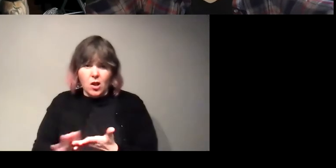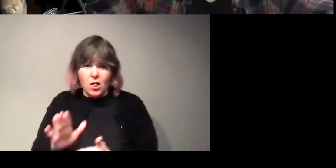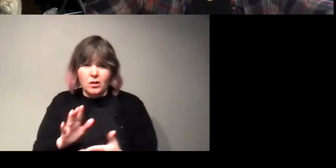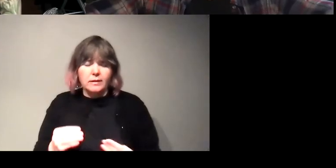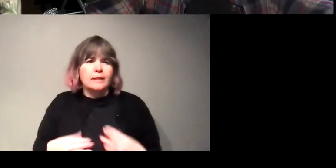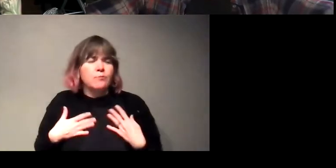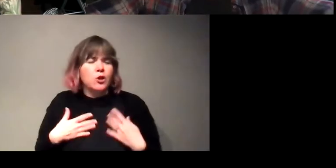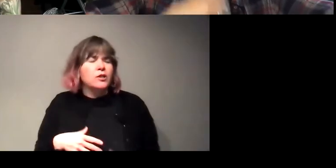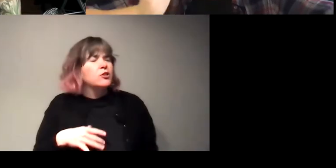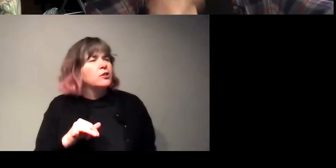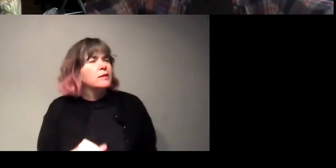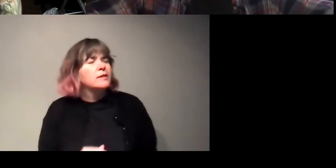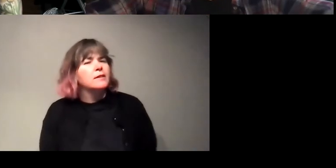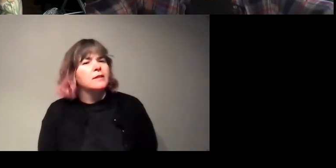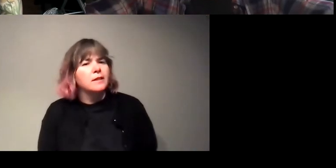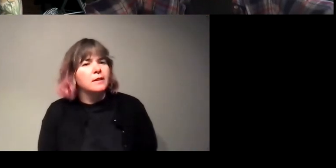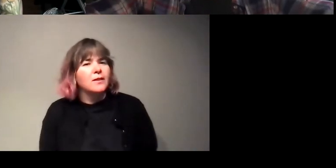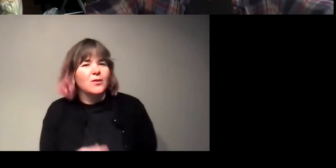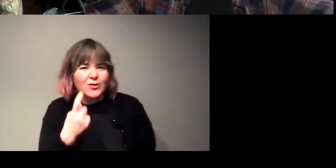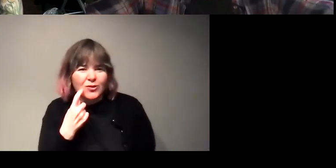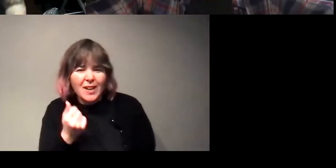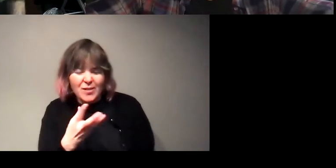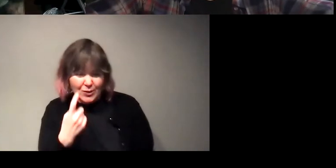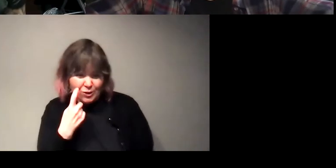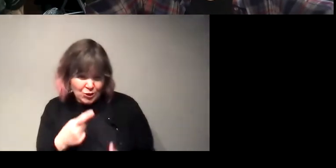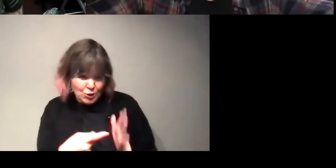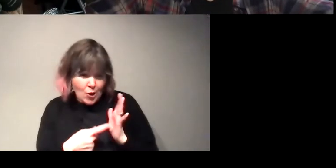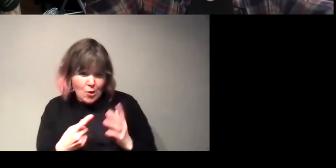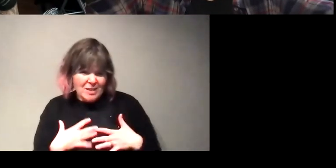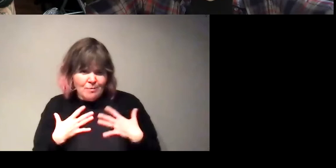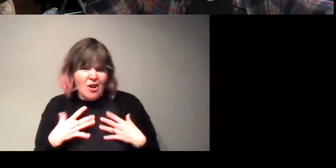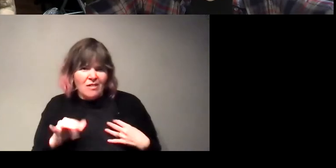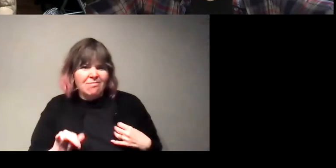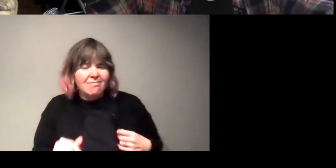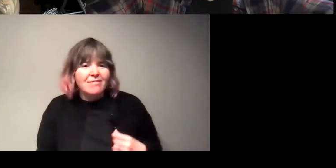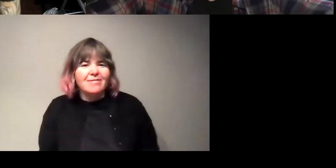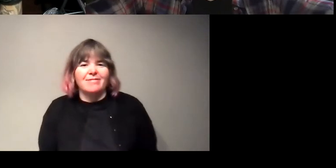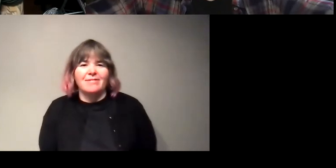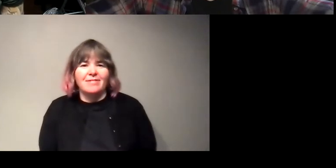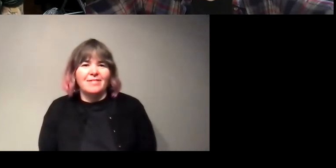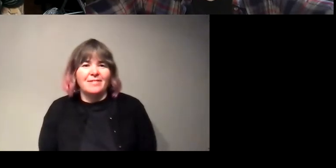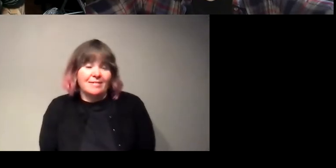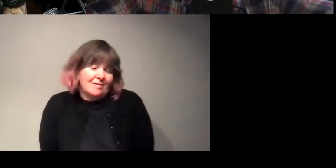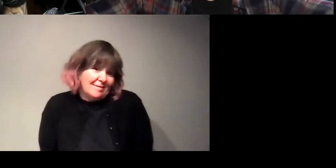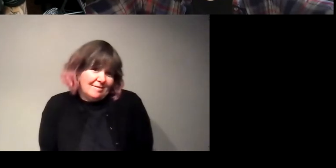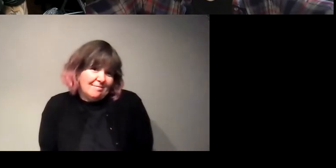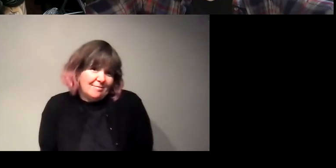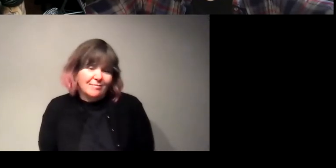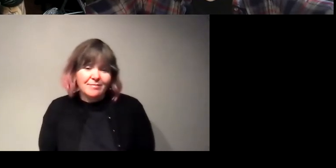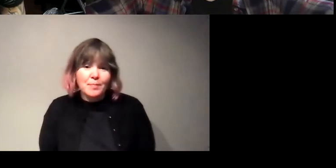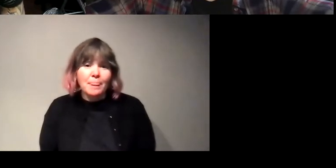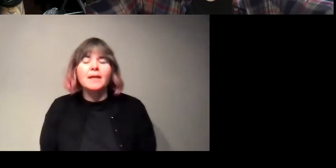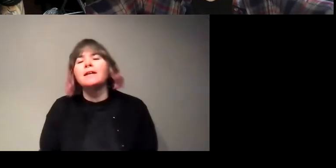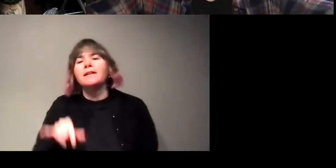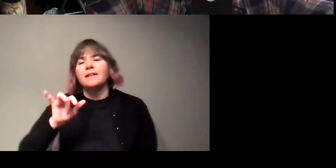Inspiration. Honestly, I think this whole, like everything you've just shown me is pretty inspirational. But yeah, that was the question. Well,